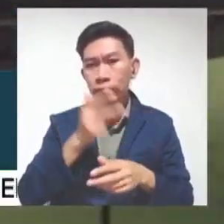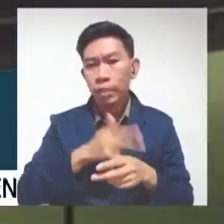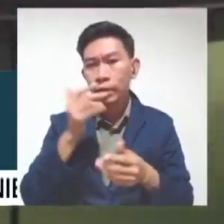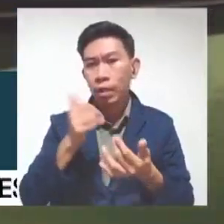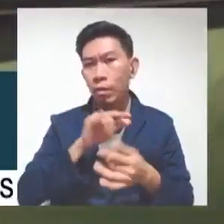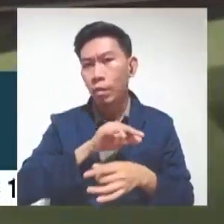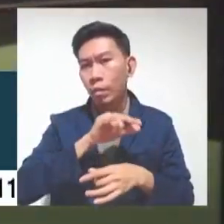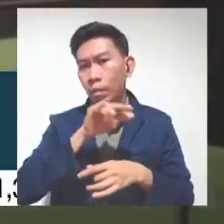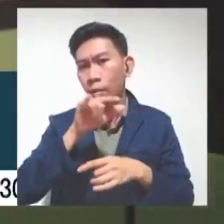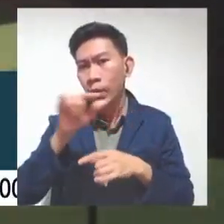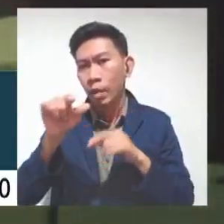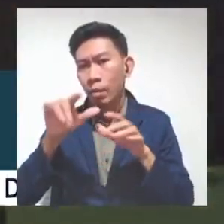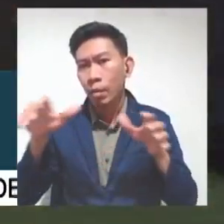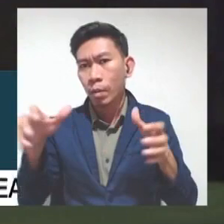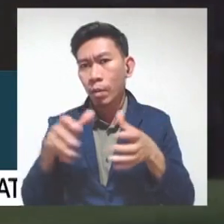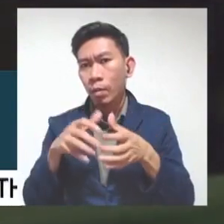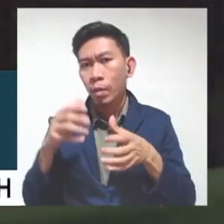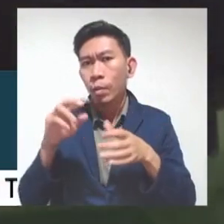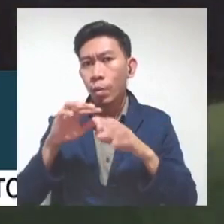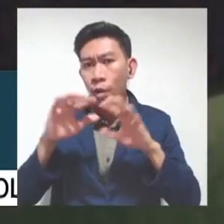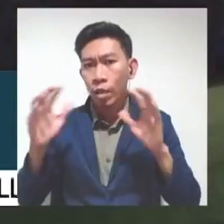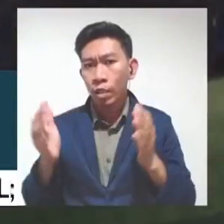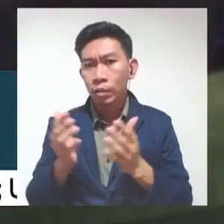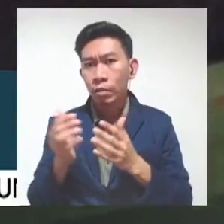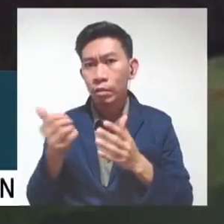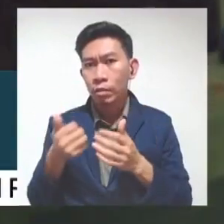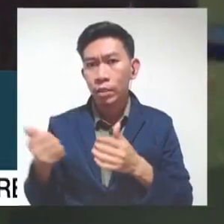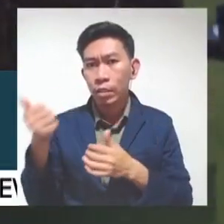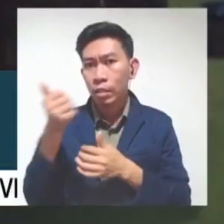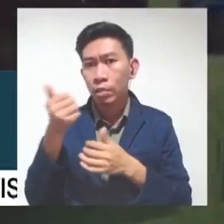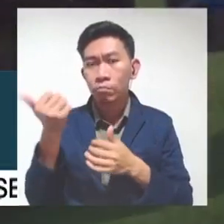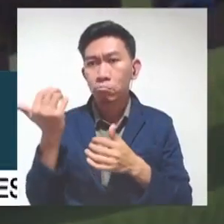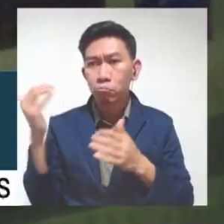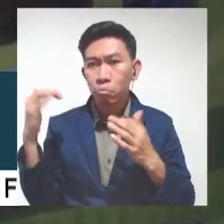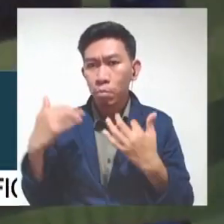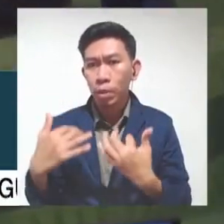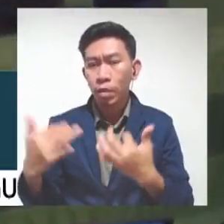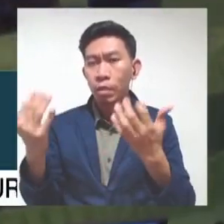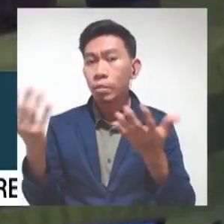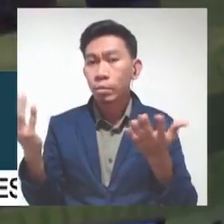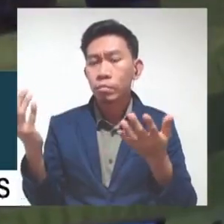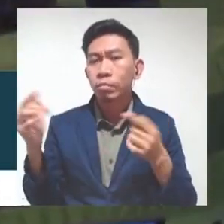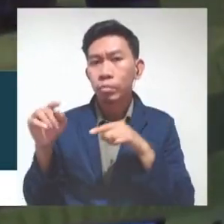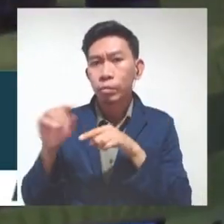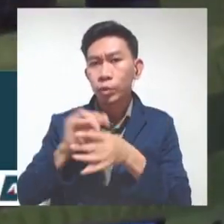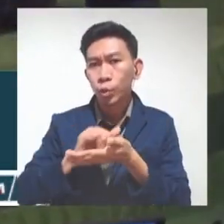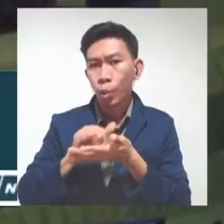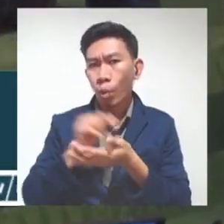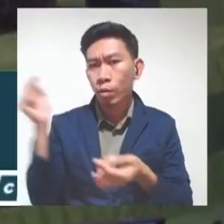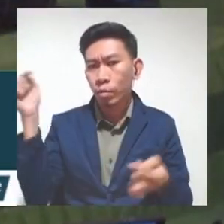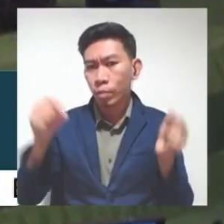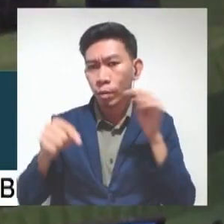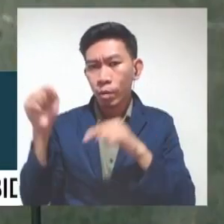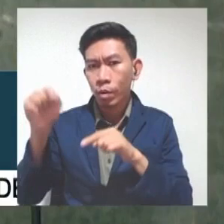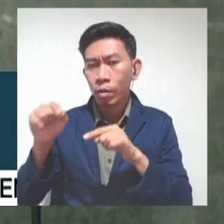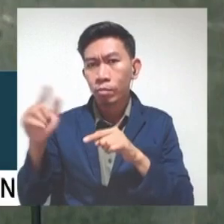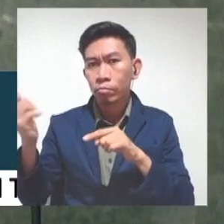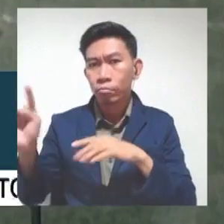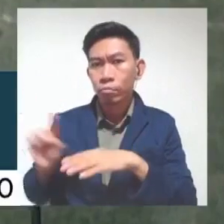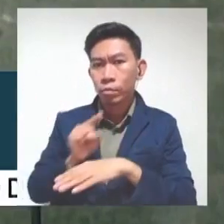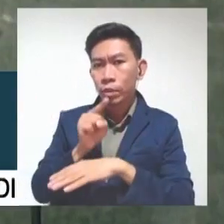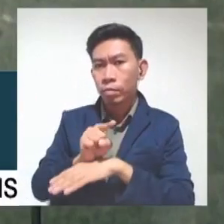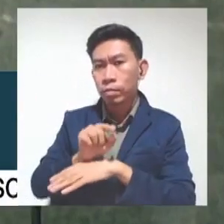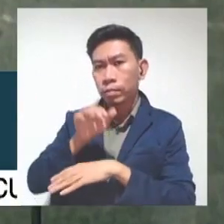this time at the United Nations General Assembly in New York. He is expected to rally support for Ukraine as he did last year.